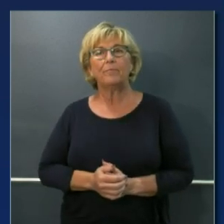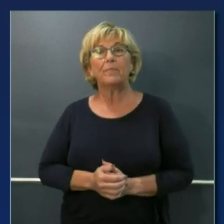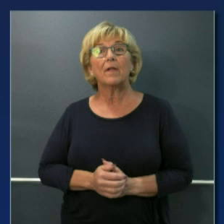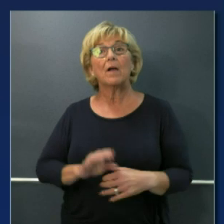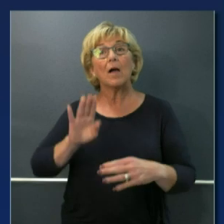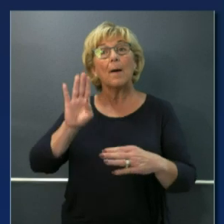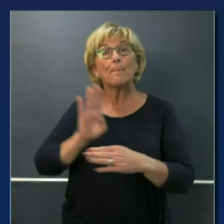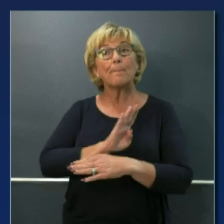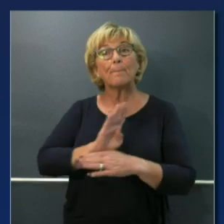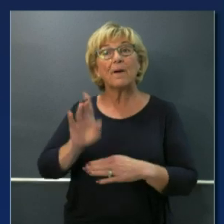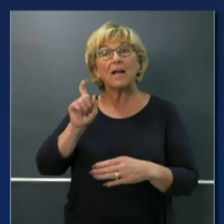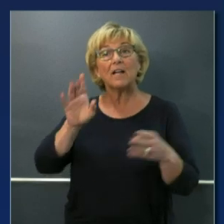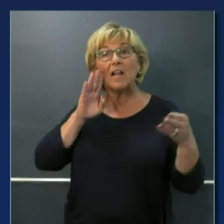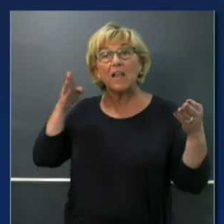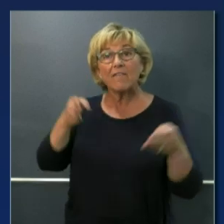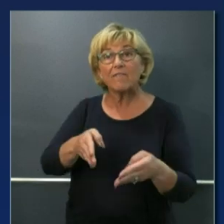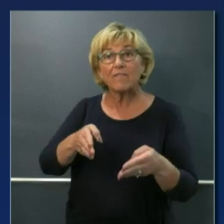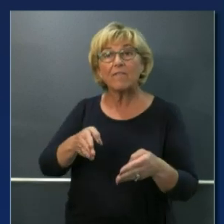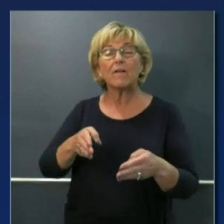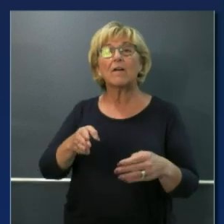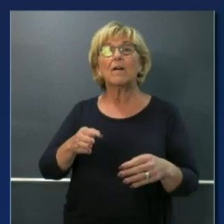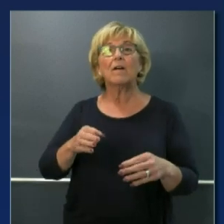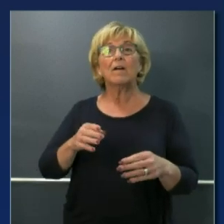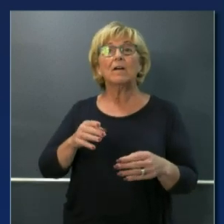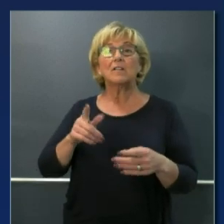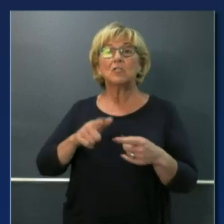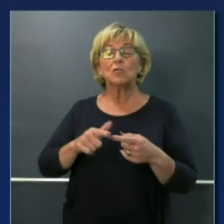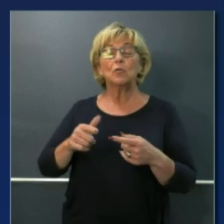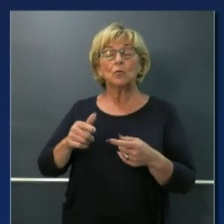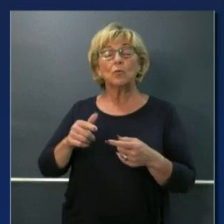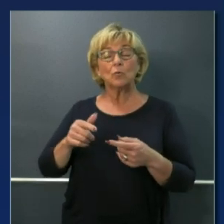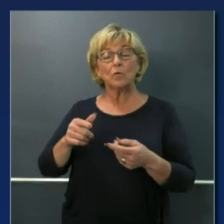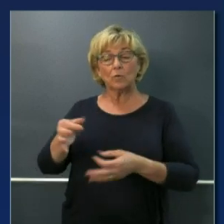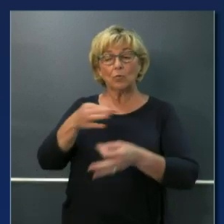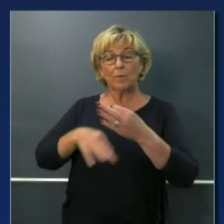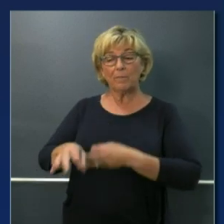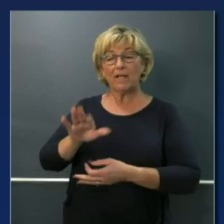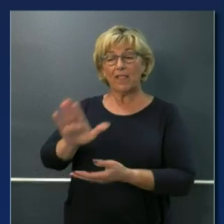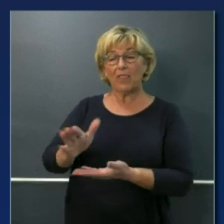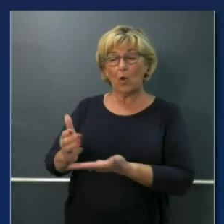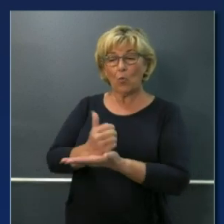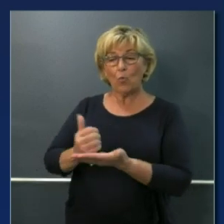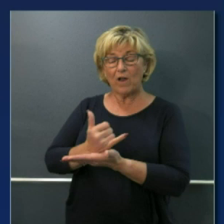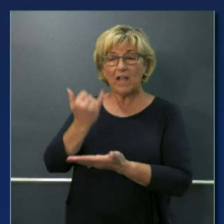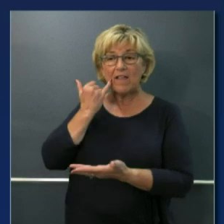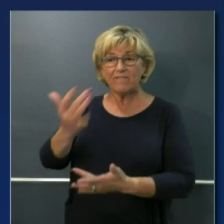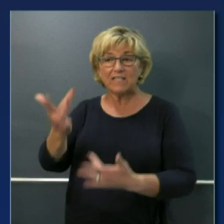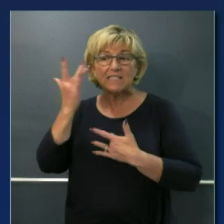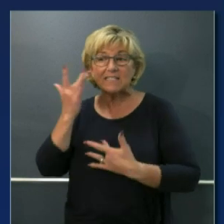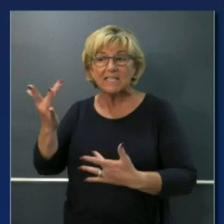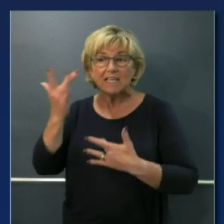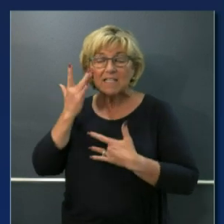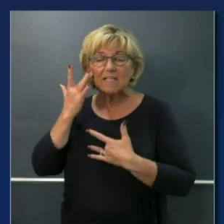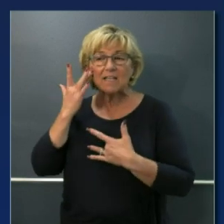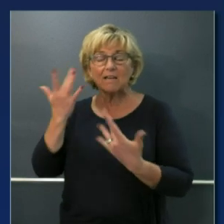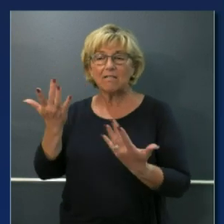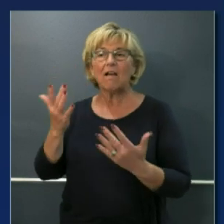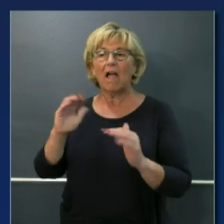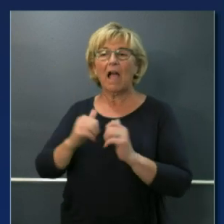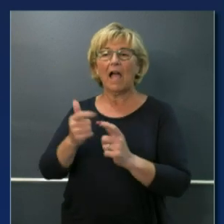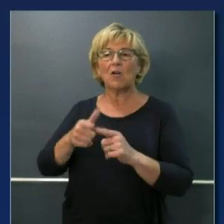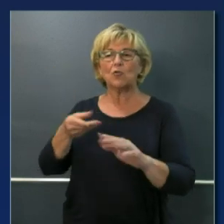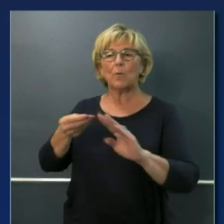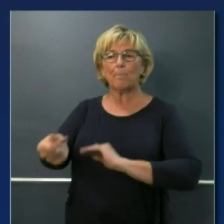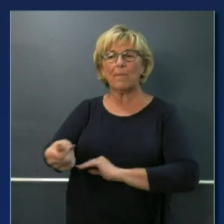Businesses will need to think more about wage replacement so that workers can stay home when sick. They'll need to be implementing adaptations to lower